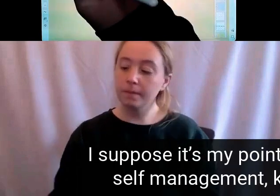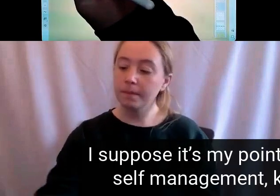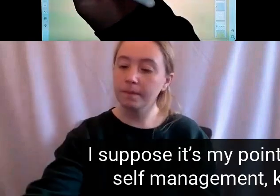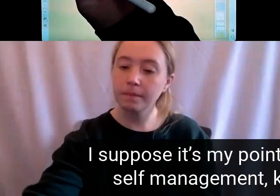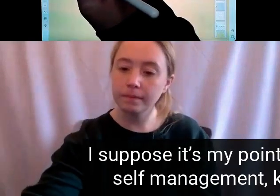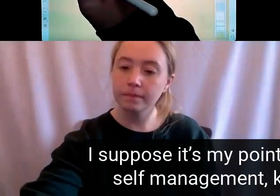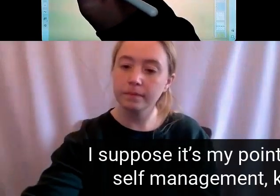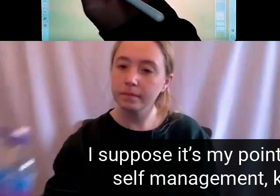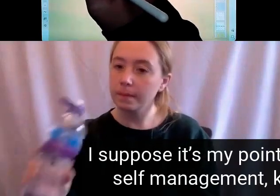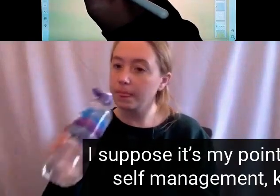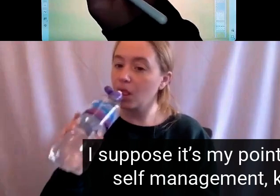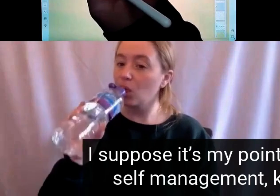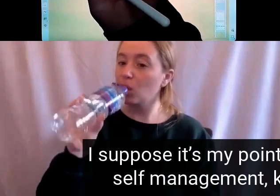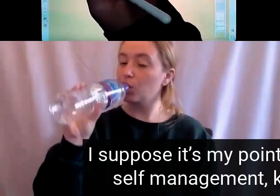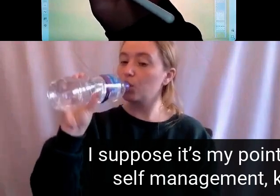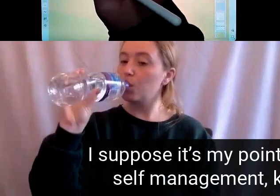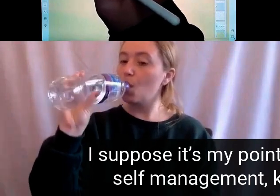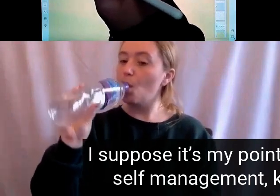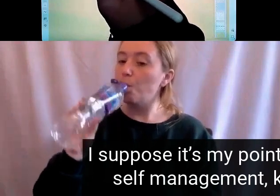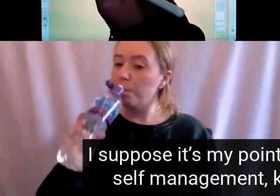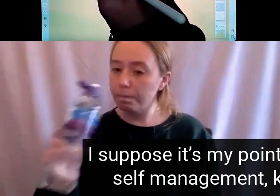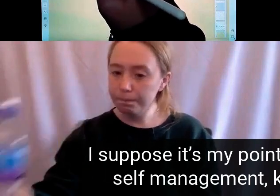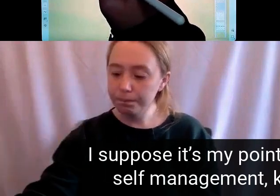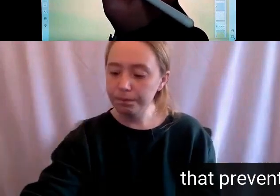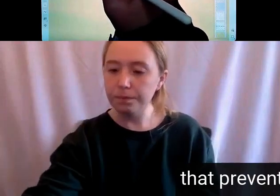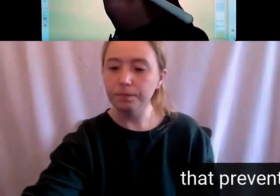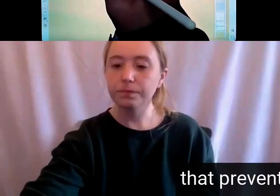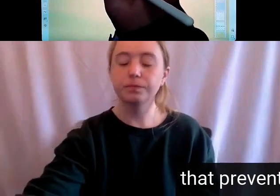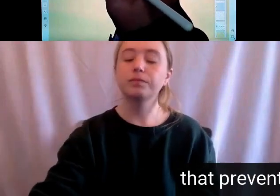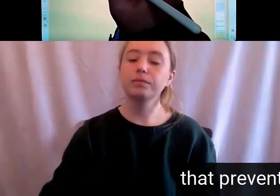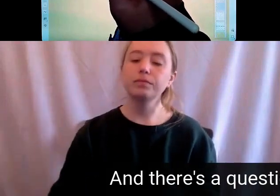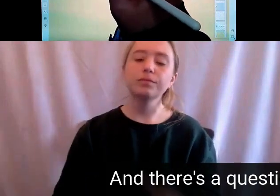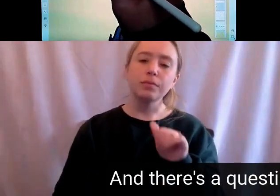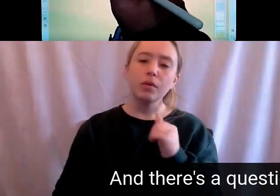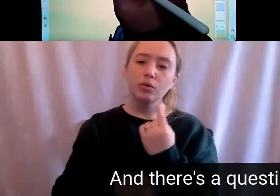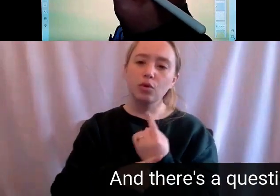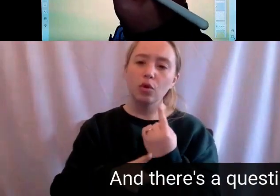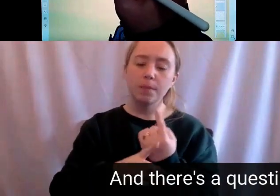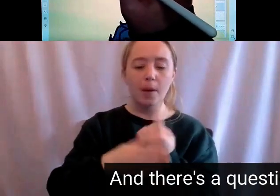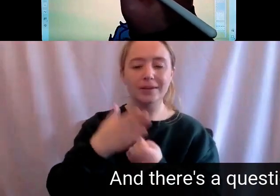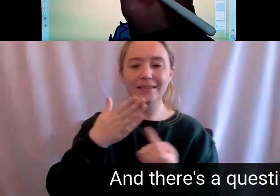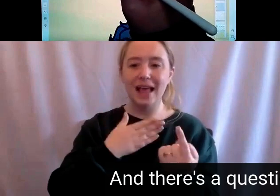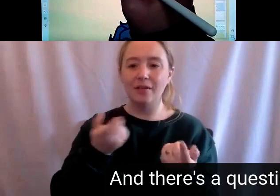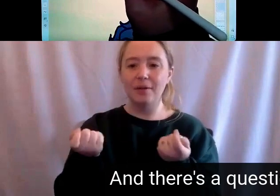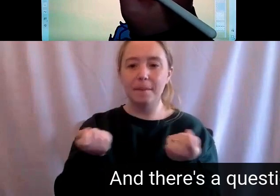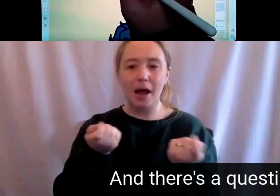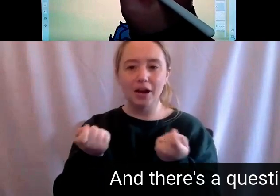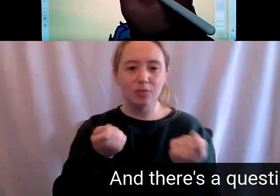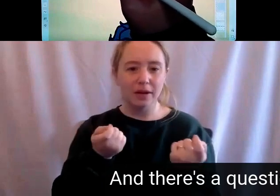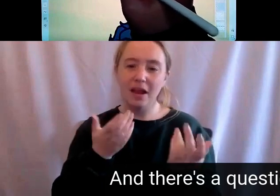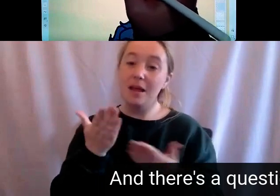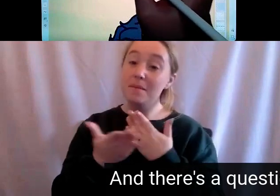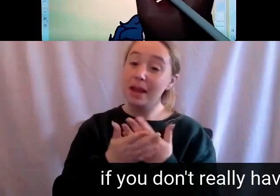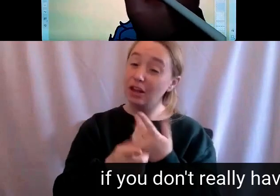to my points at the beginning around self-management, keeping yourself well, that preventative space. And there's a question just